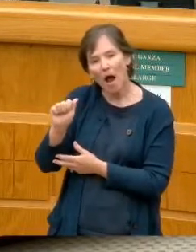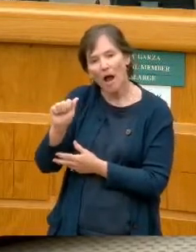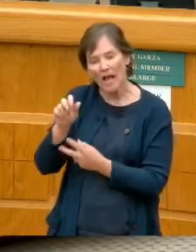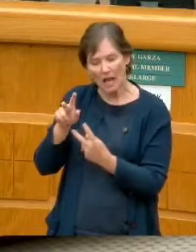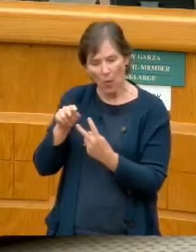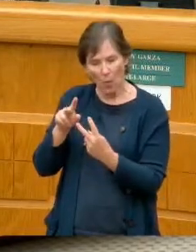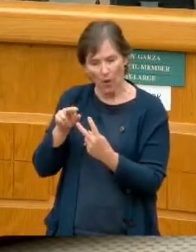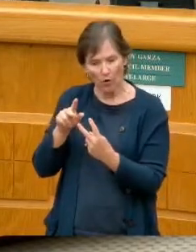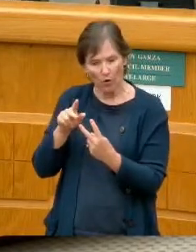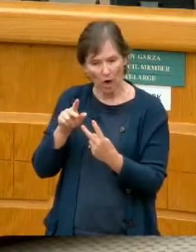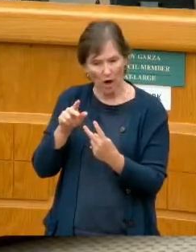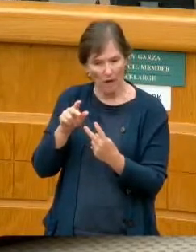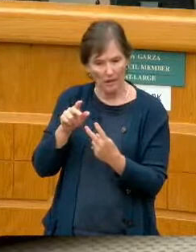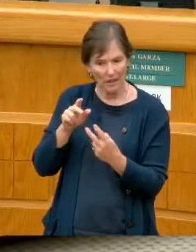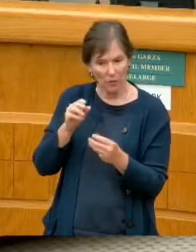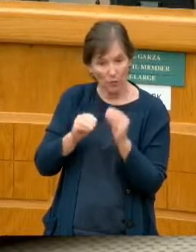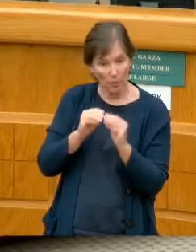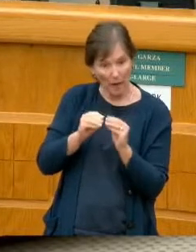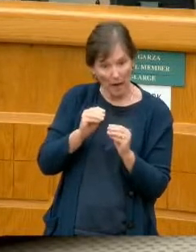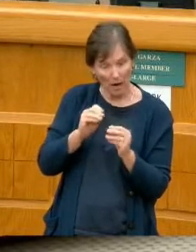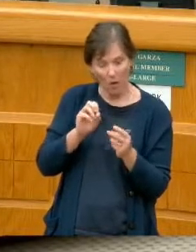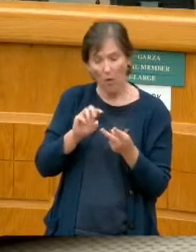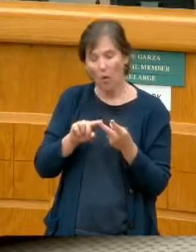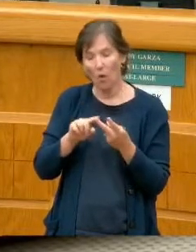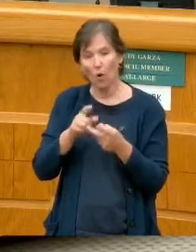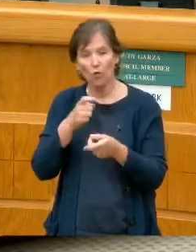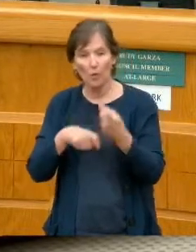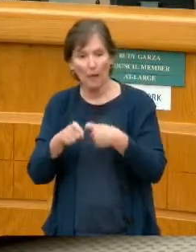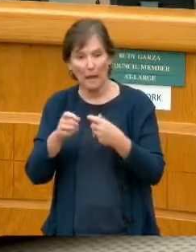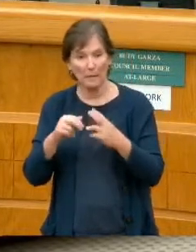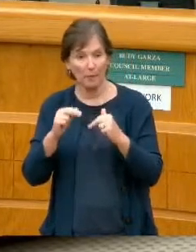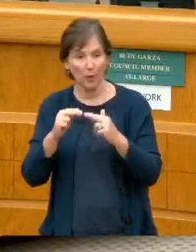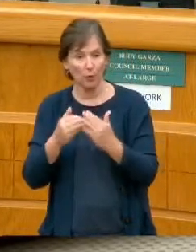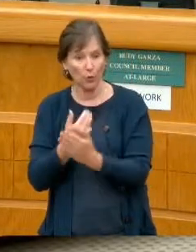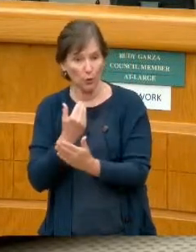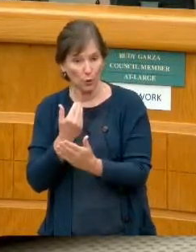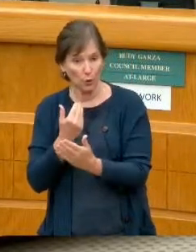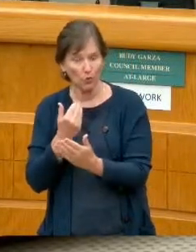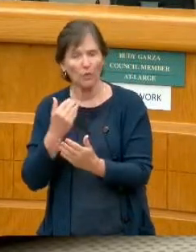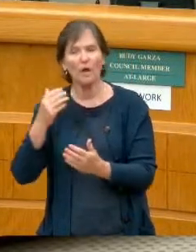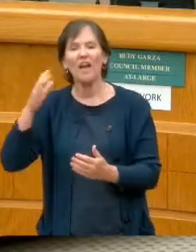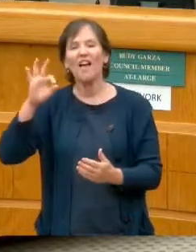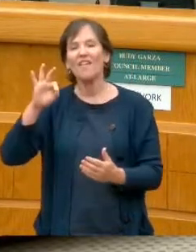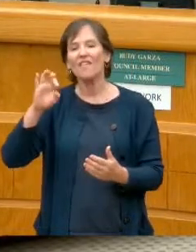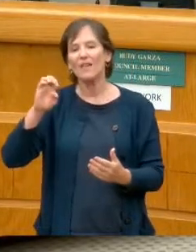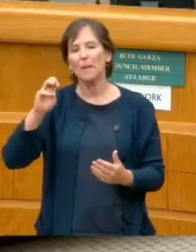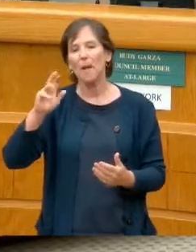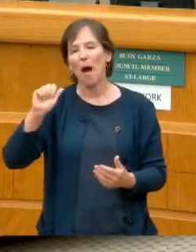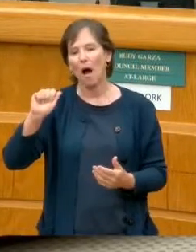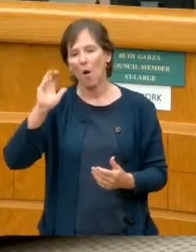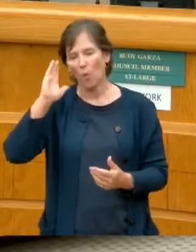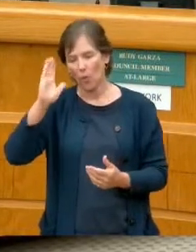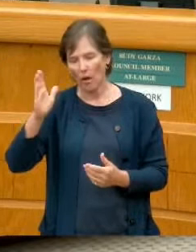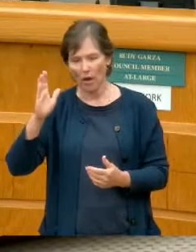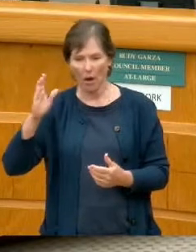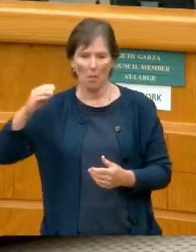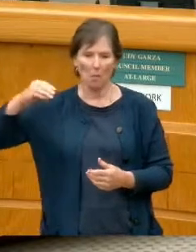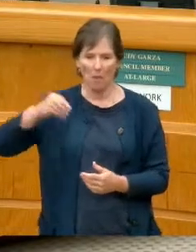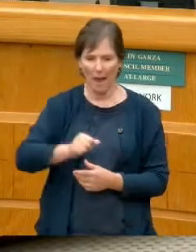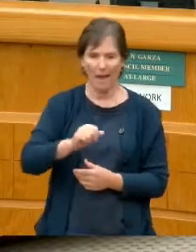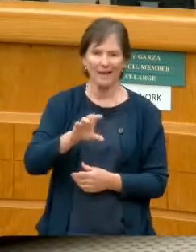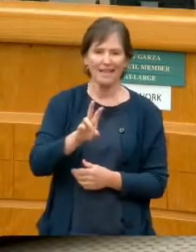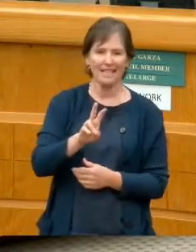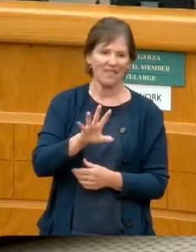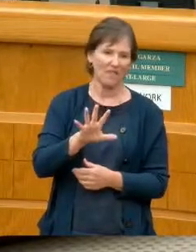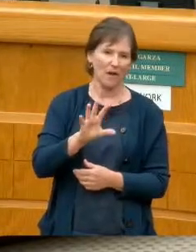reimburse 75% of the cost to do that work. And the state of Texas and other agencies sometimes will have additional funds